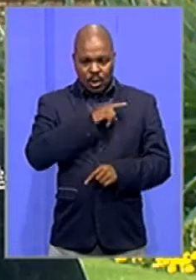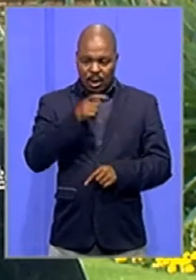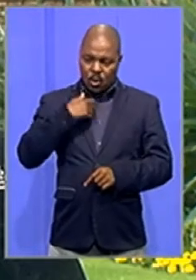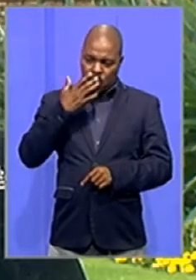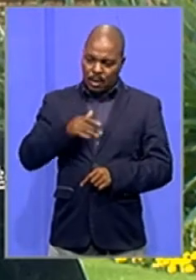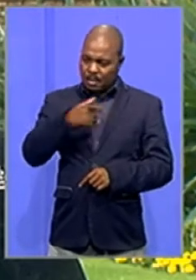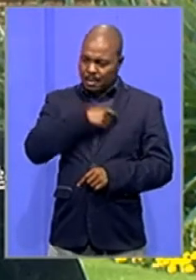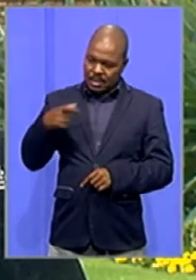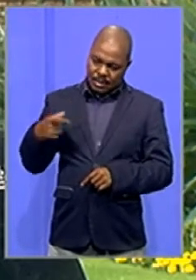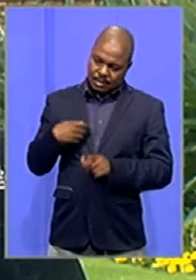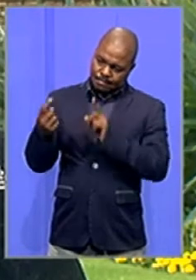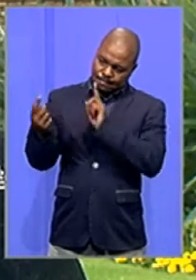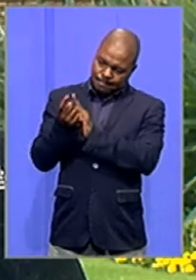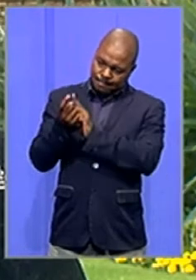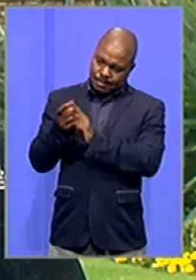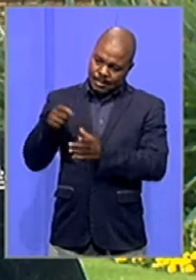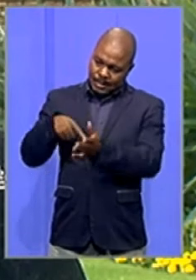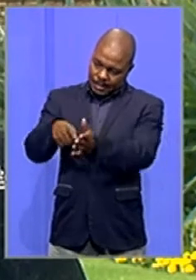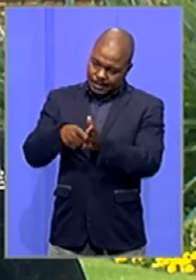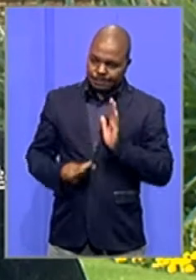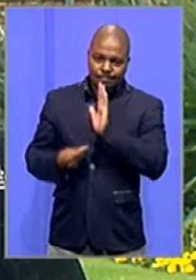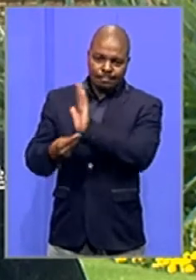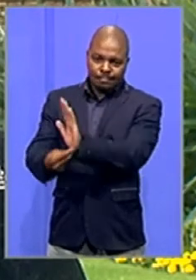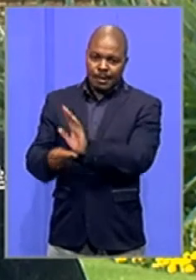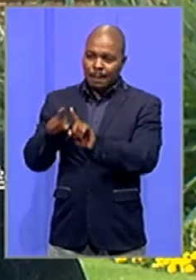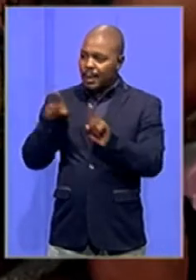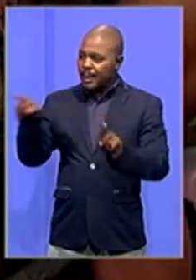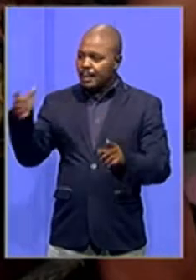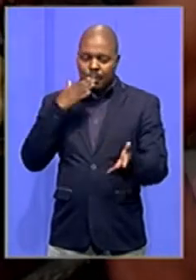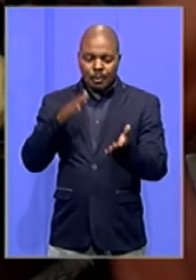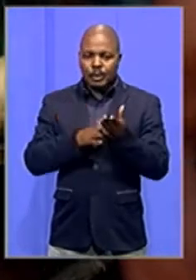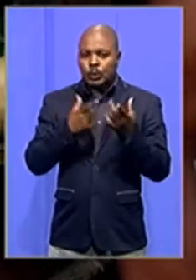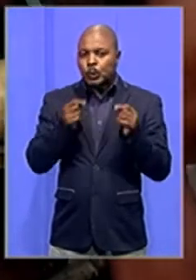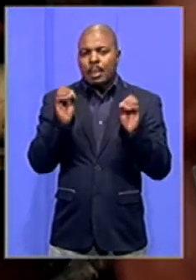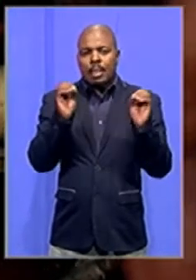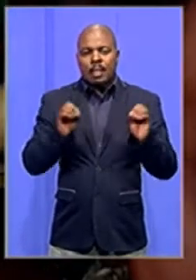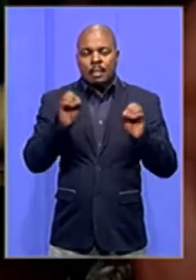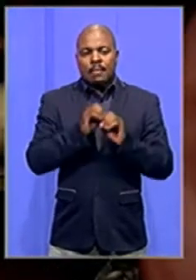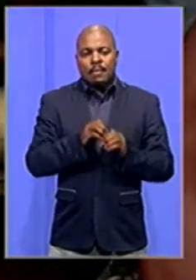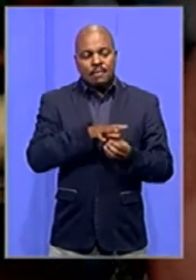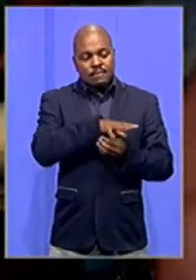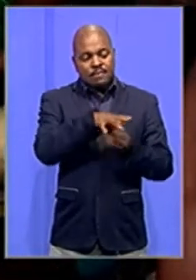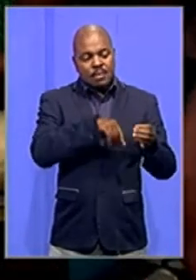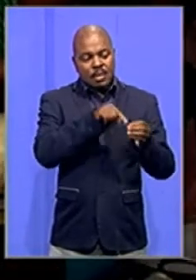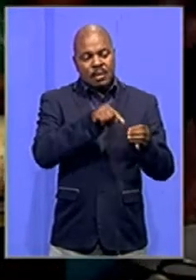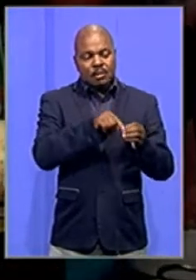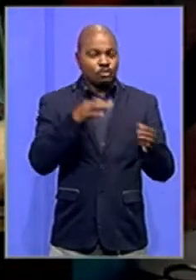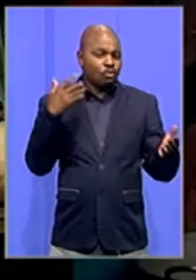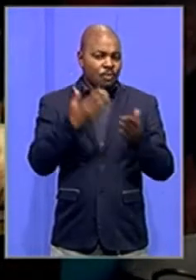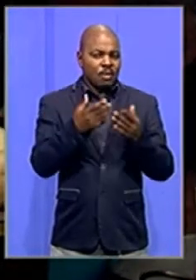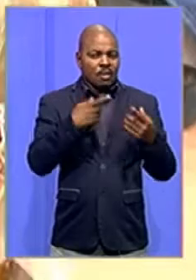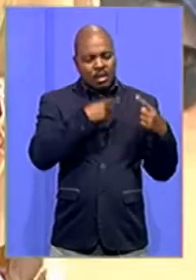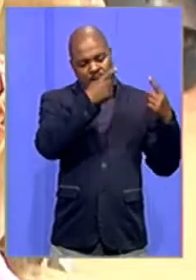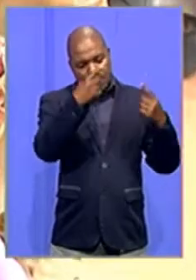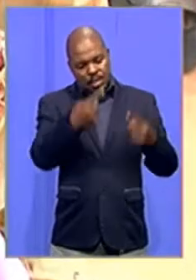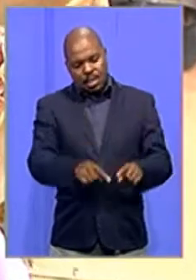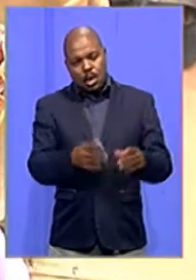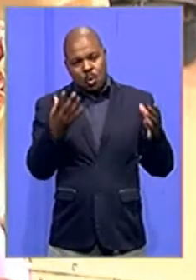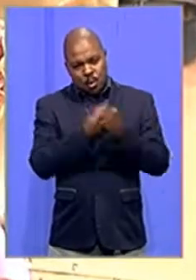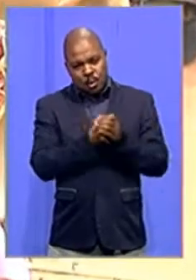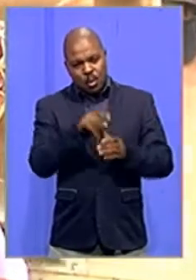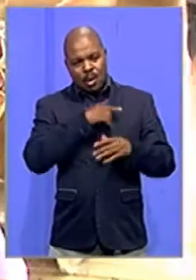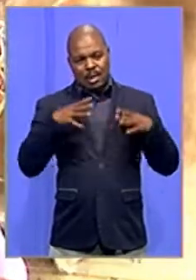and giving our demands over to him, but he never kept his promise. Ditho tse pedi tsa lelapa di fihlile selemong sena ho tla ba mmoho matsatsing